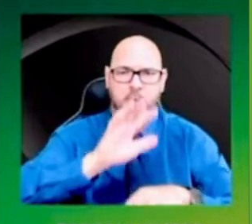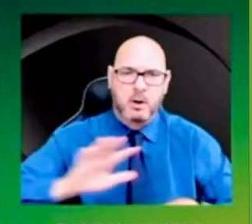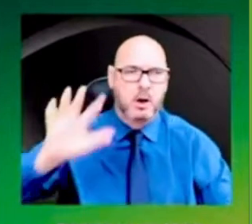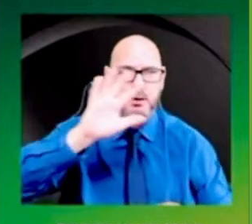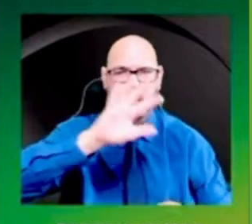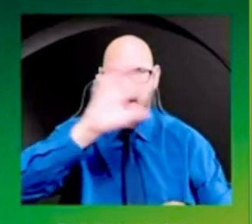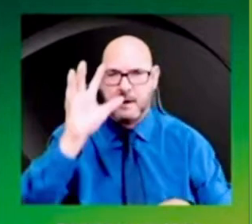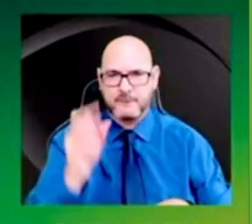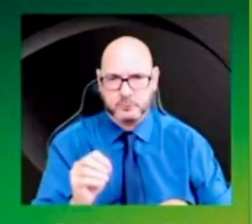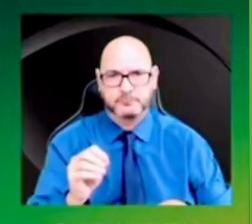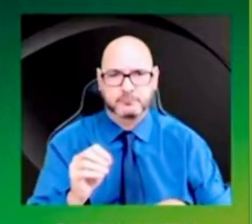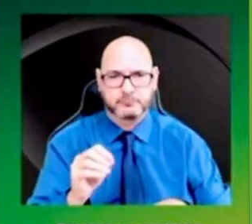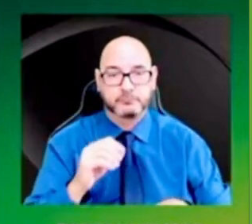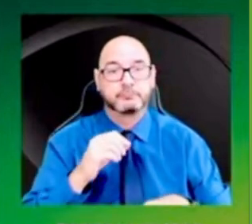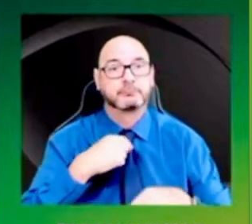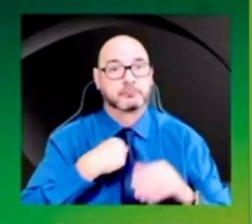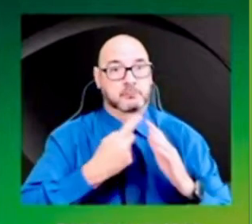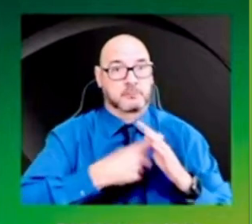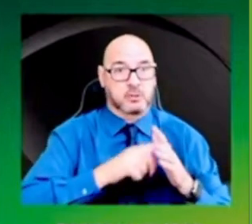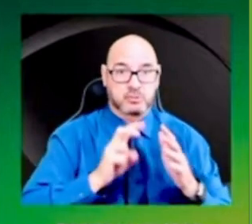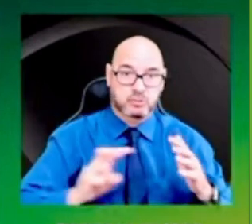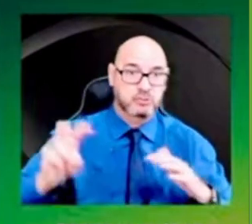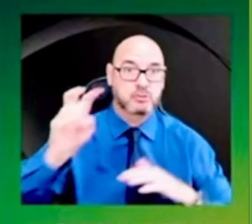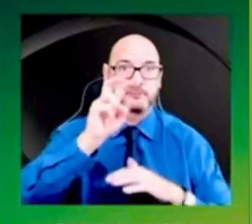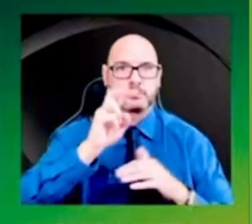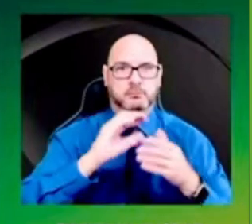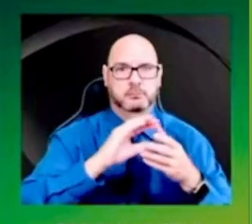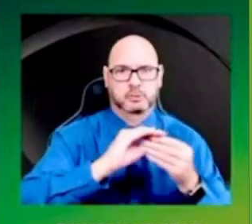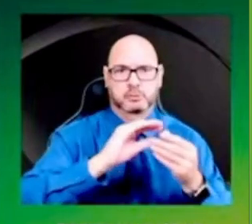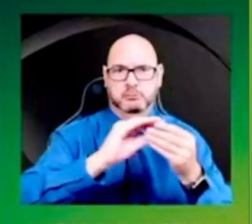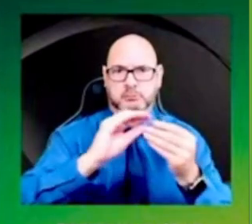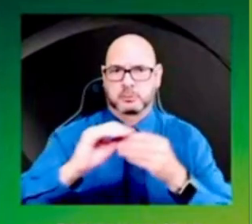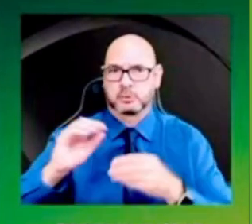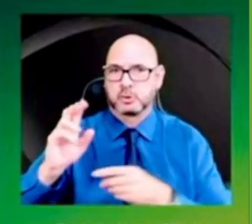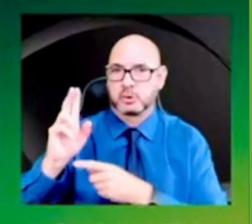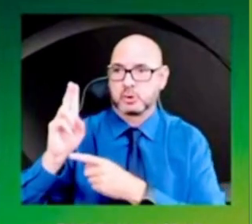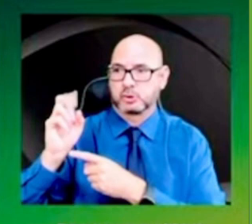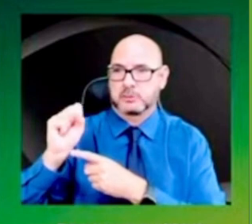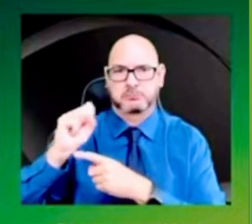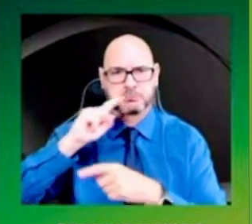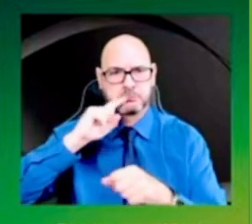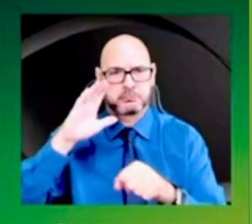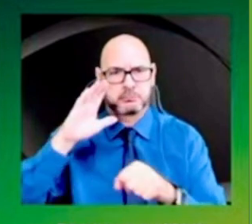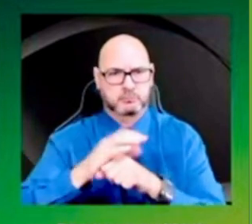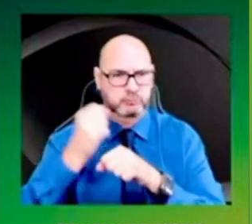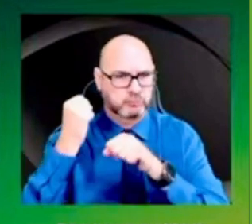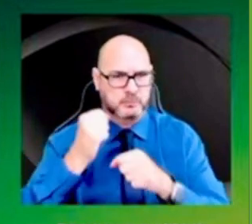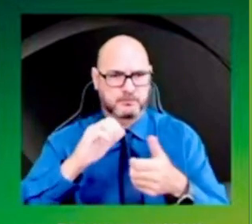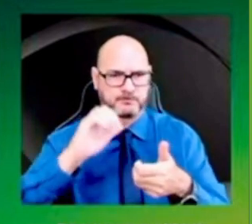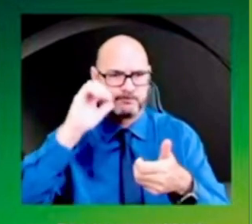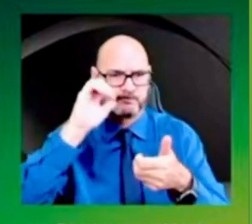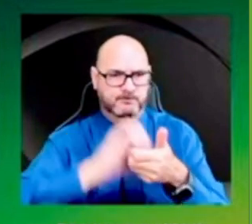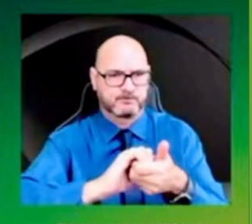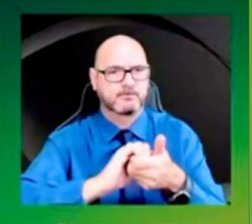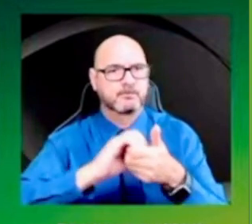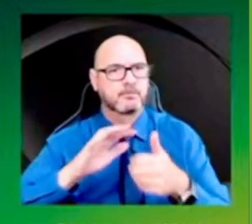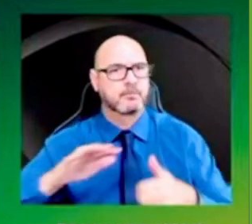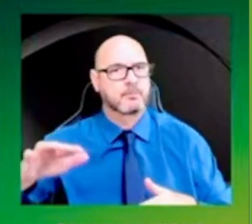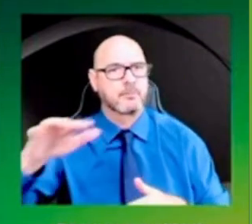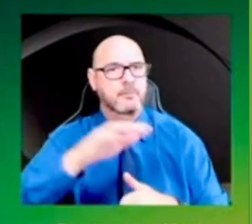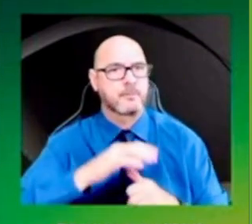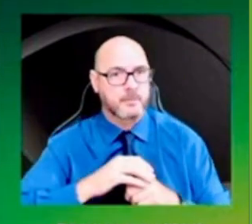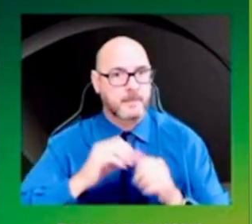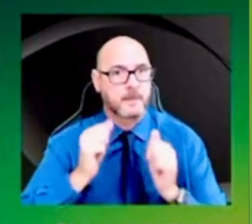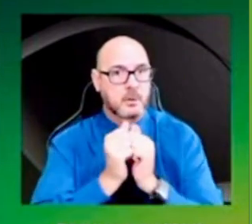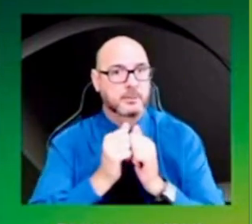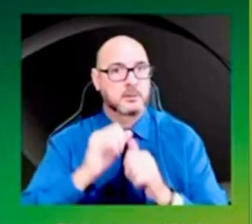Ghana that the United States is committed to strengthening our partnerships across the continent of Africa with governments,